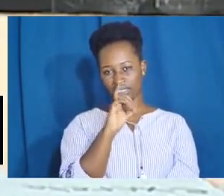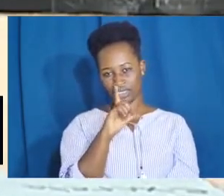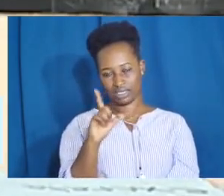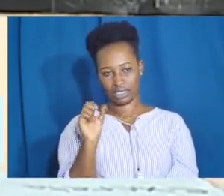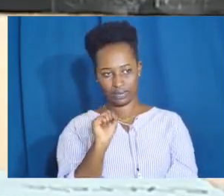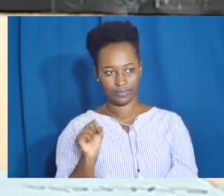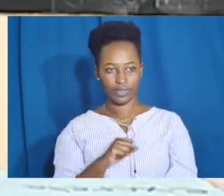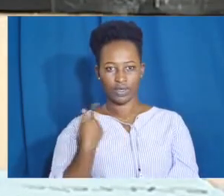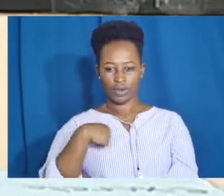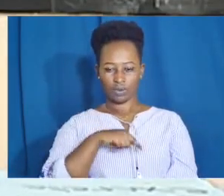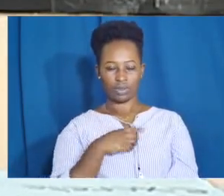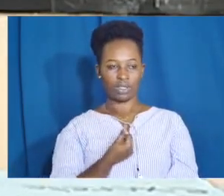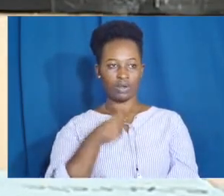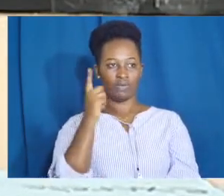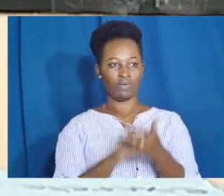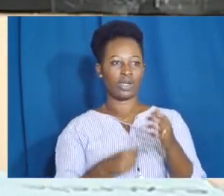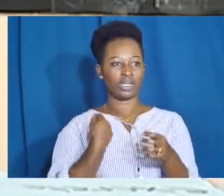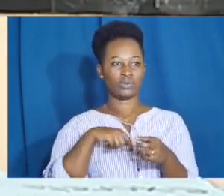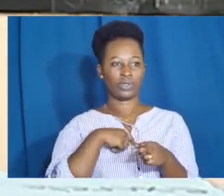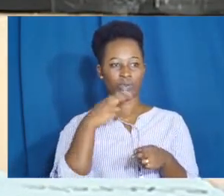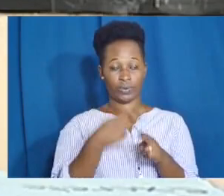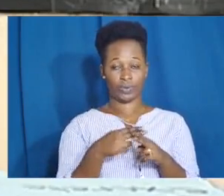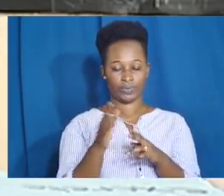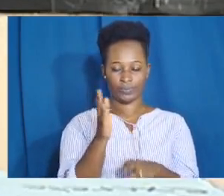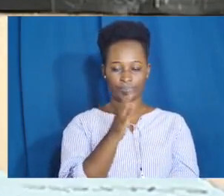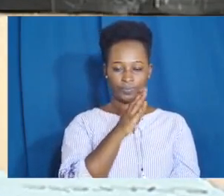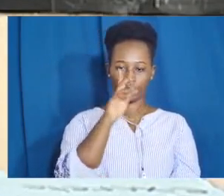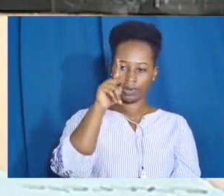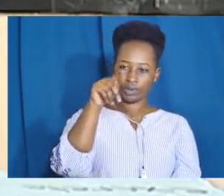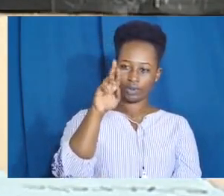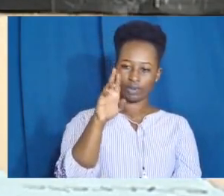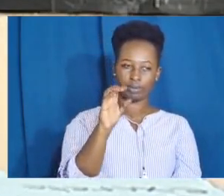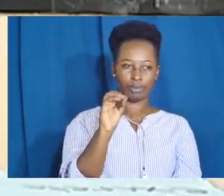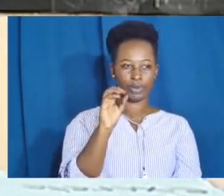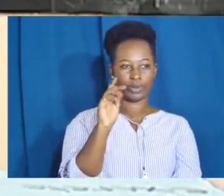We have what we call prokaryotic cells.